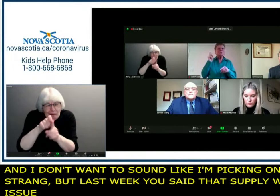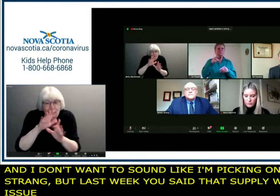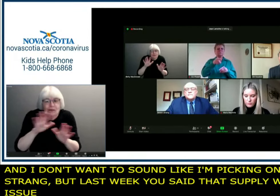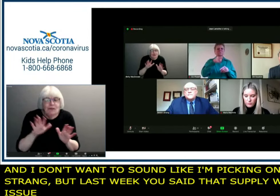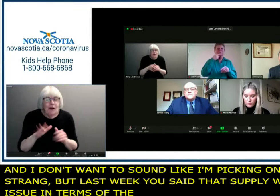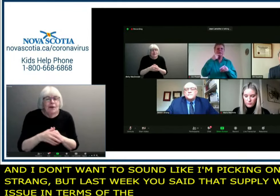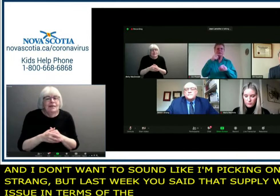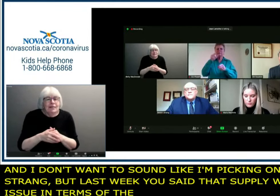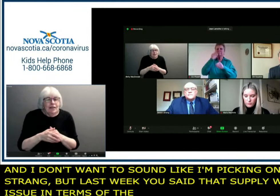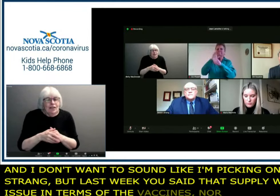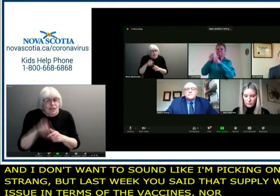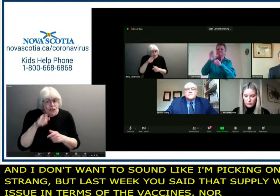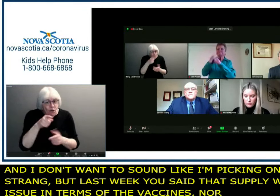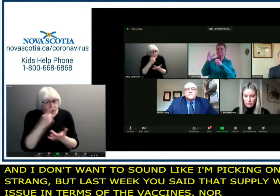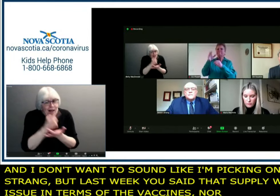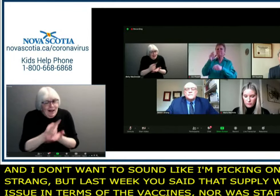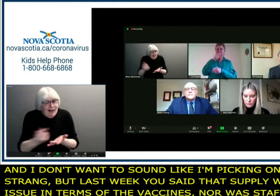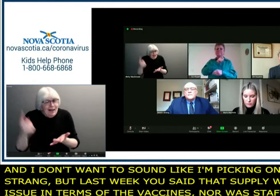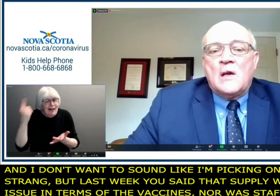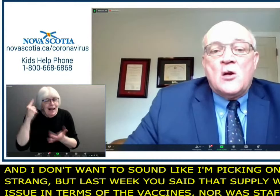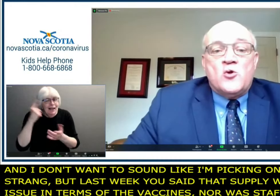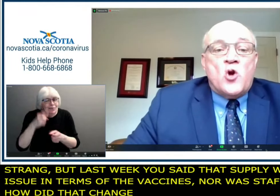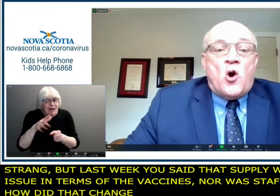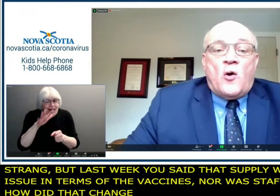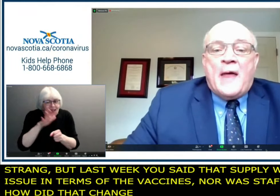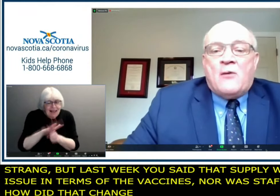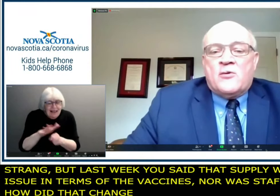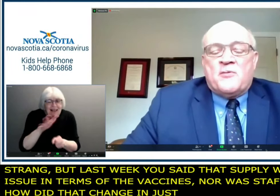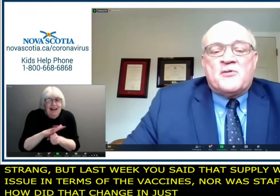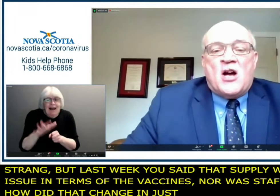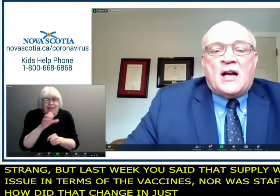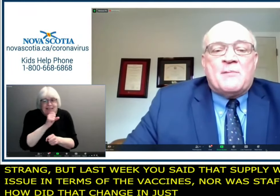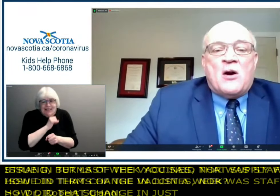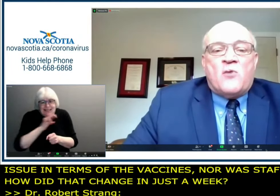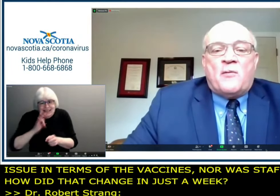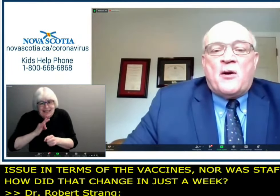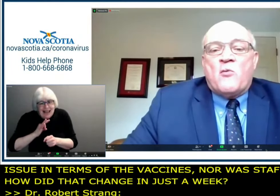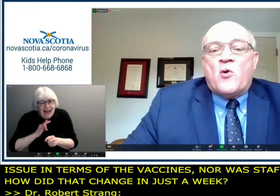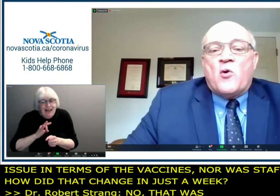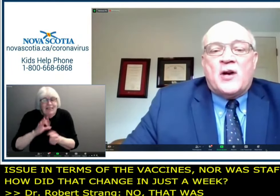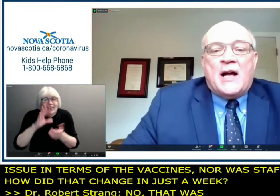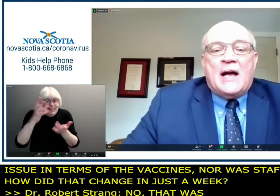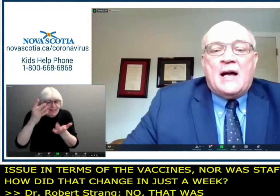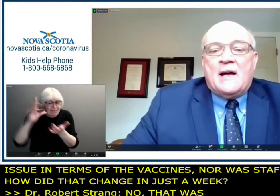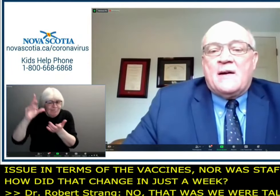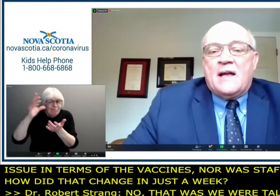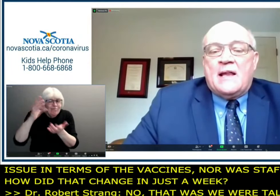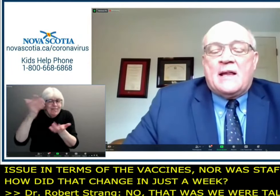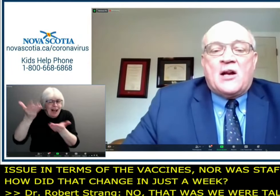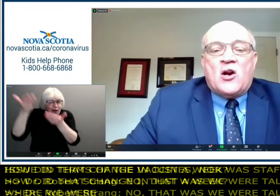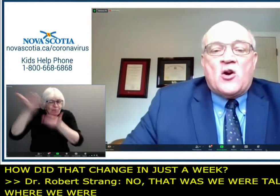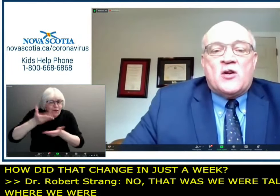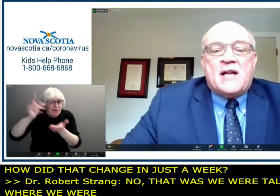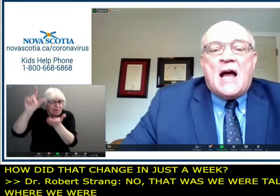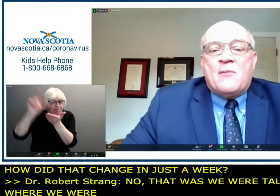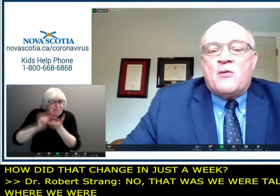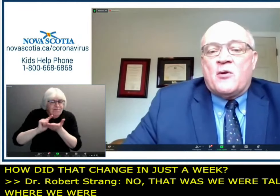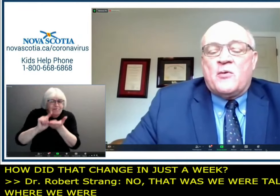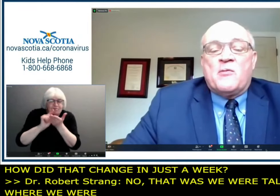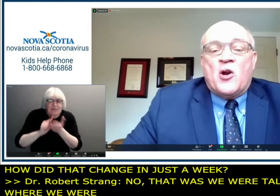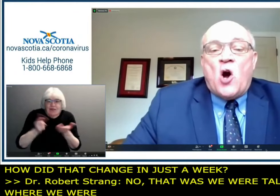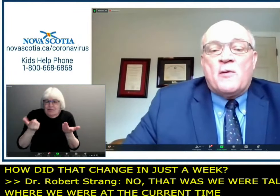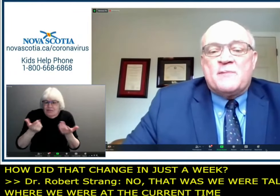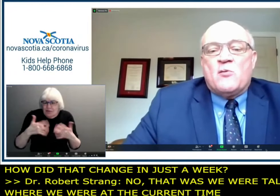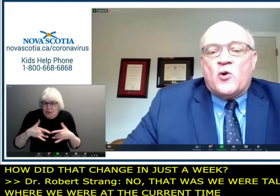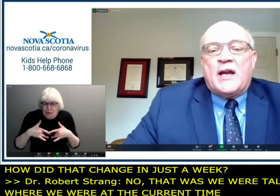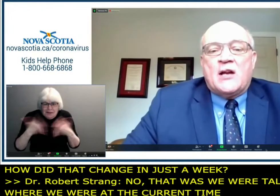did that change in just a week? No, we were talking about where we were at the current time. We